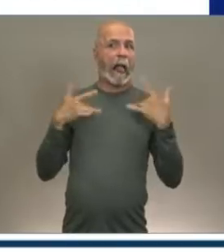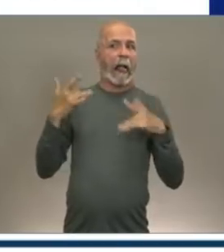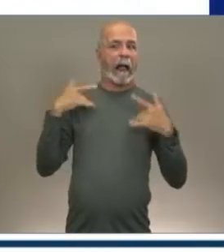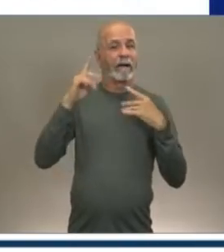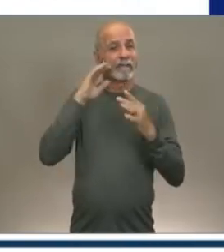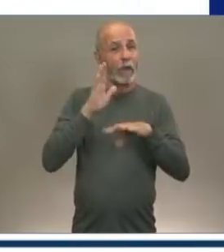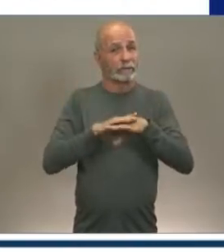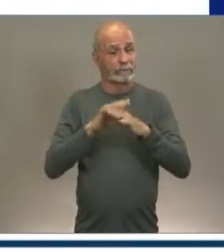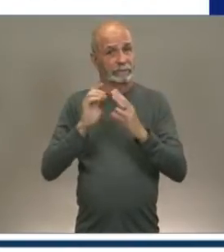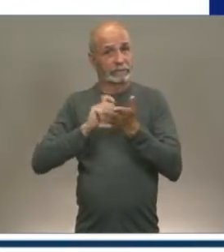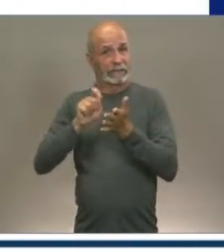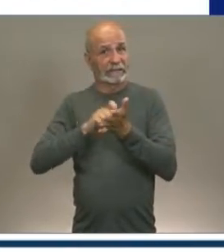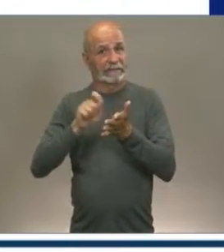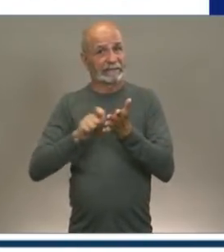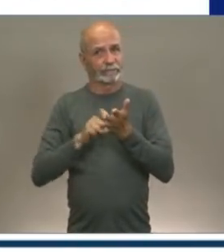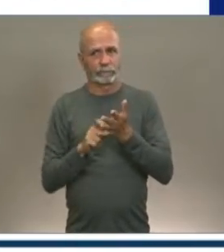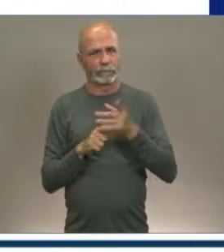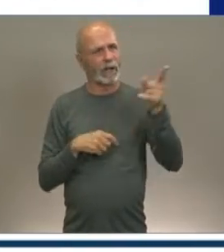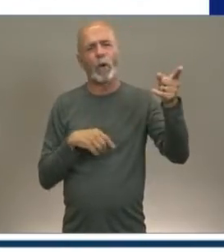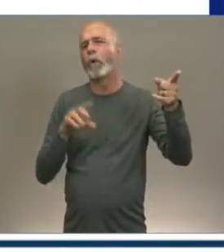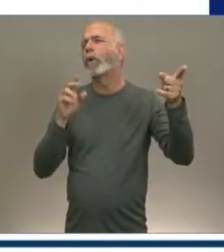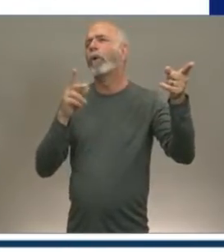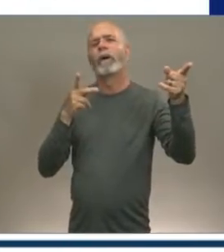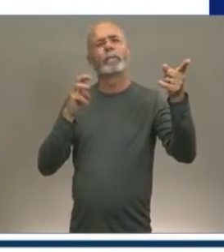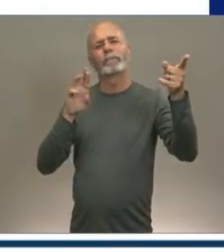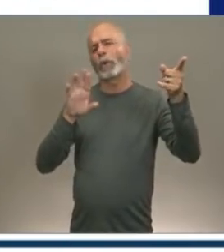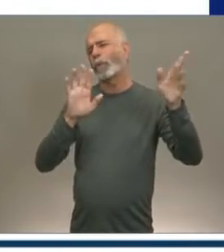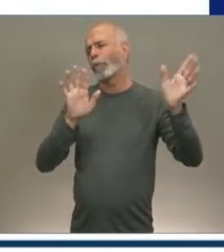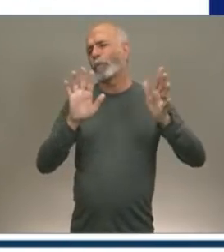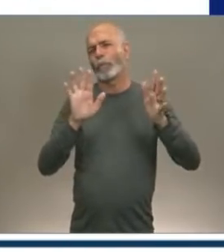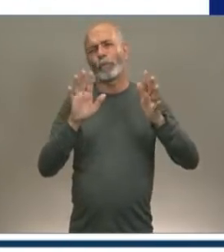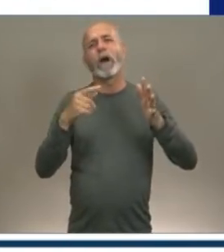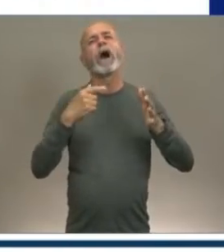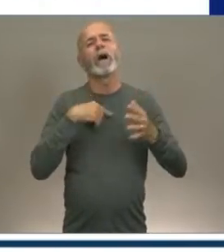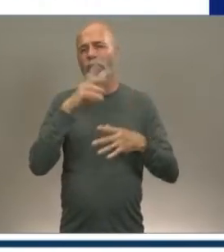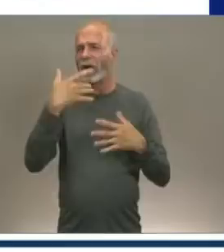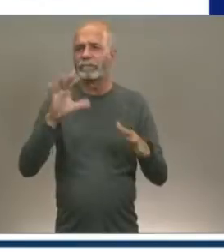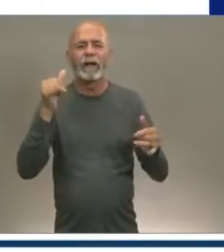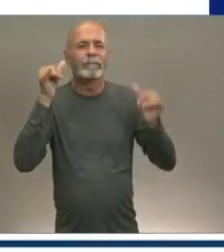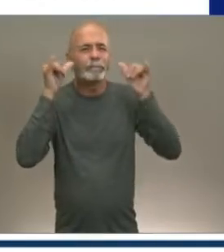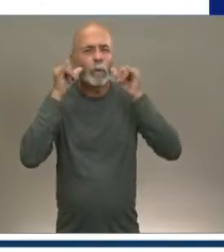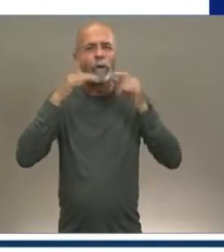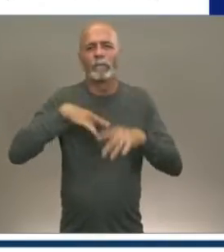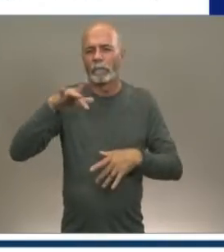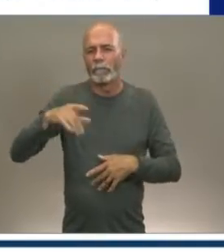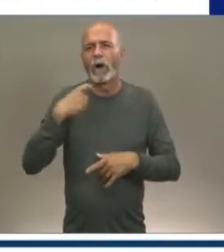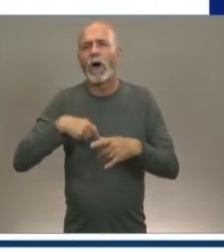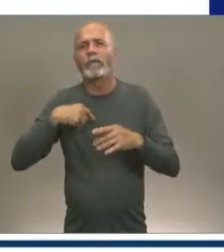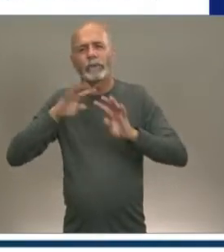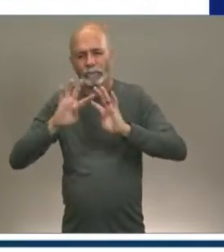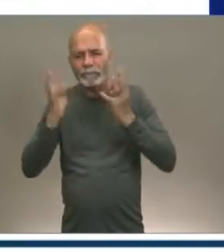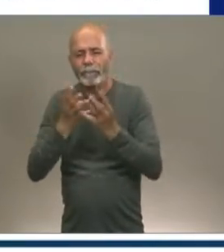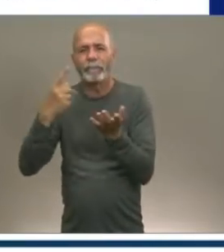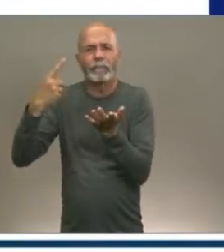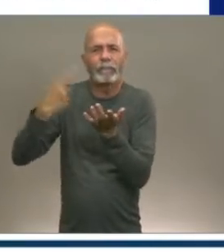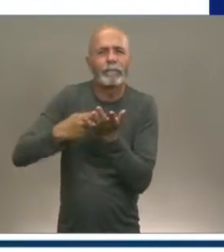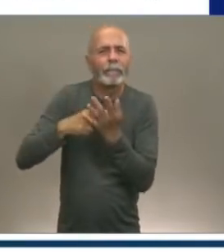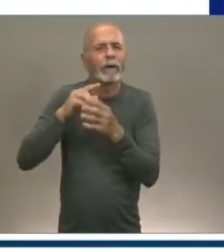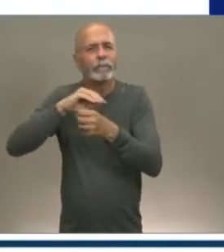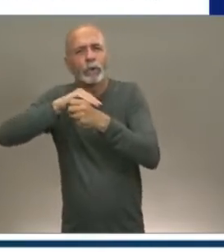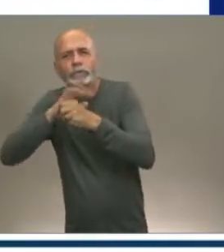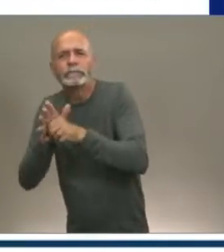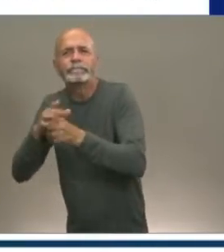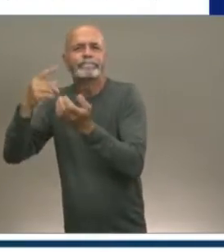have telephone meetings where we can talk about the epidemiology in detail, and obviously, like all